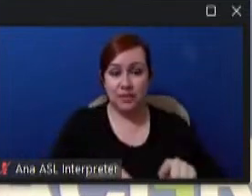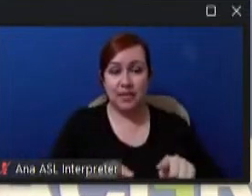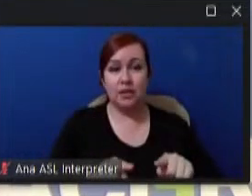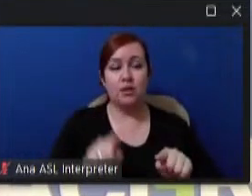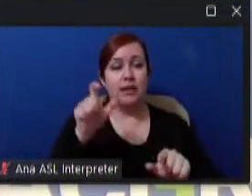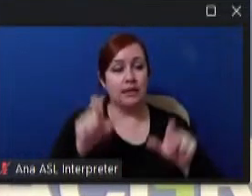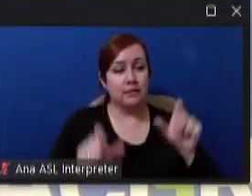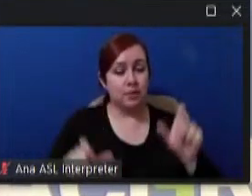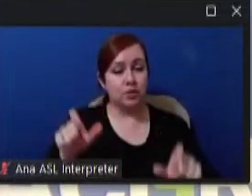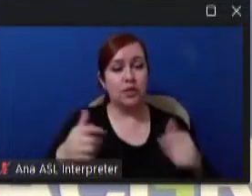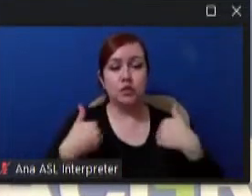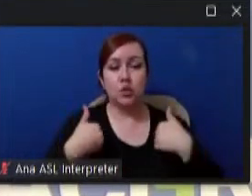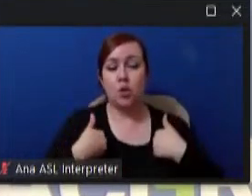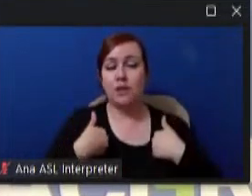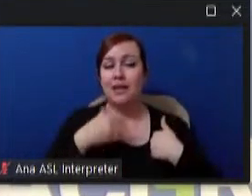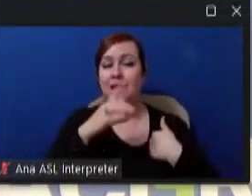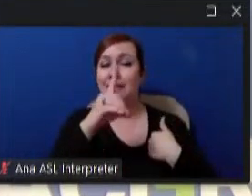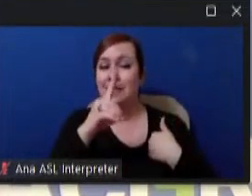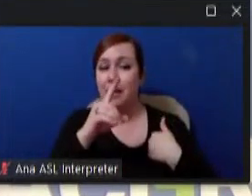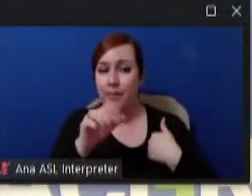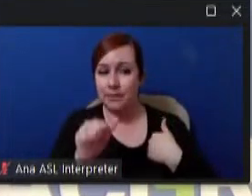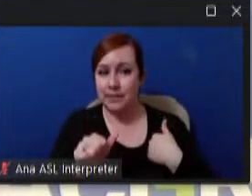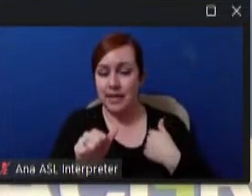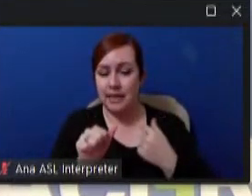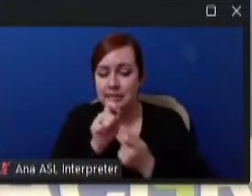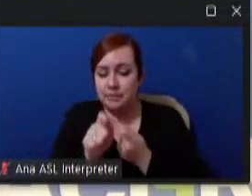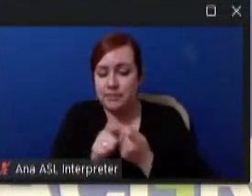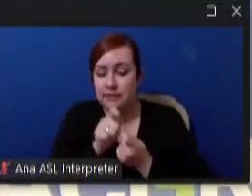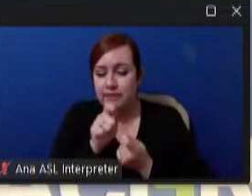with this reality of people with